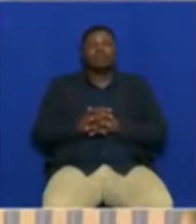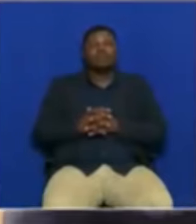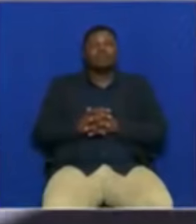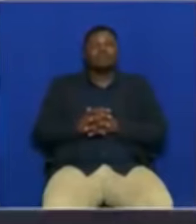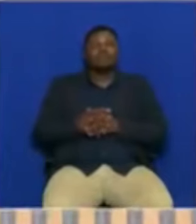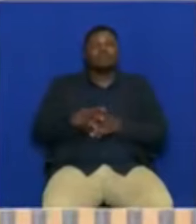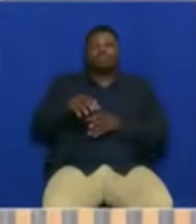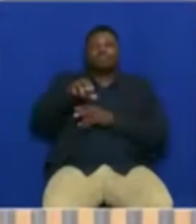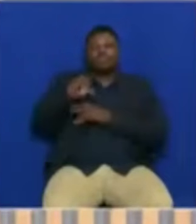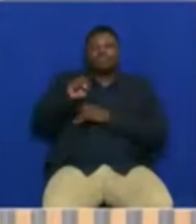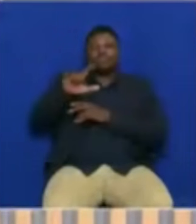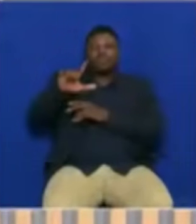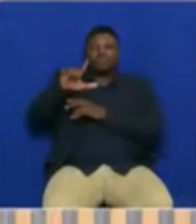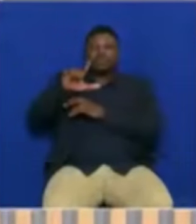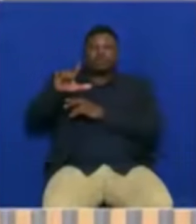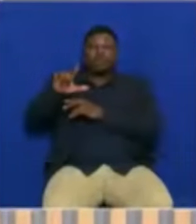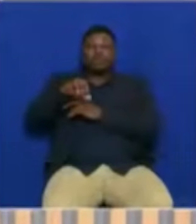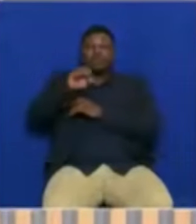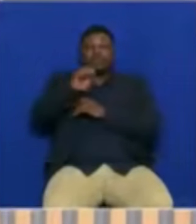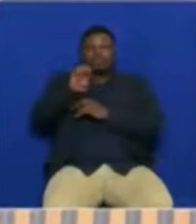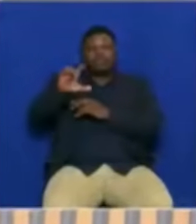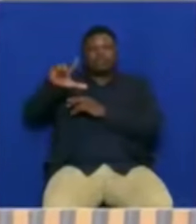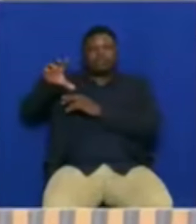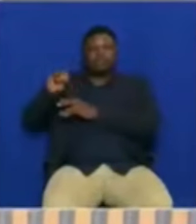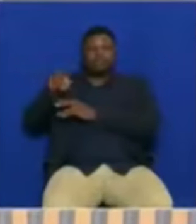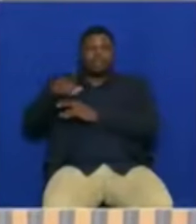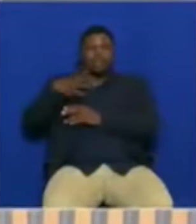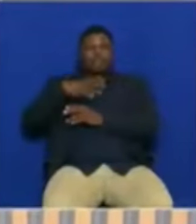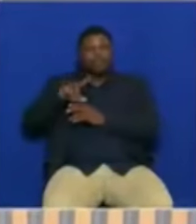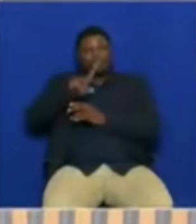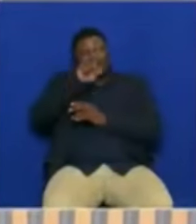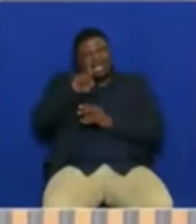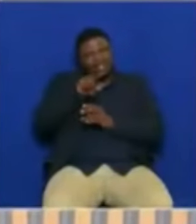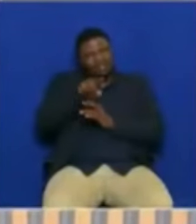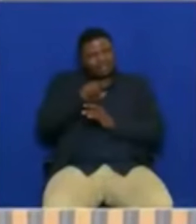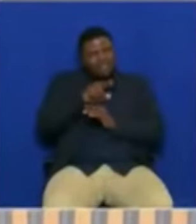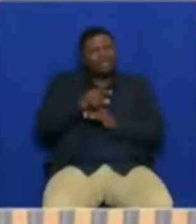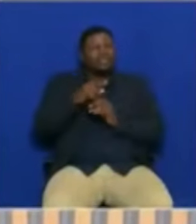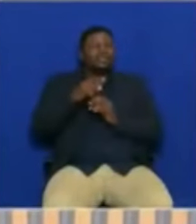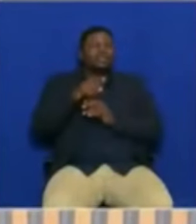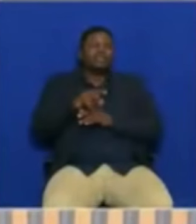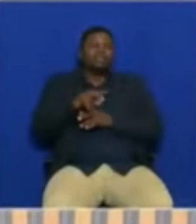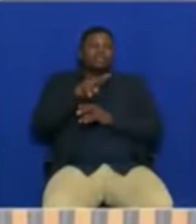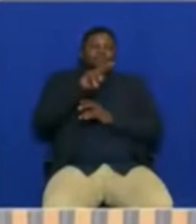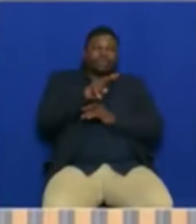2438. No, absolutely, Commissioner. We discussed this earlier in file 6.